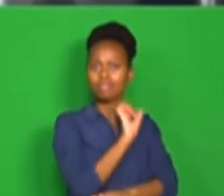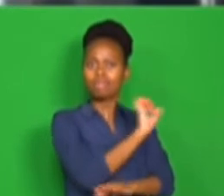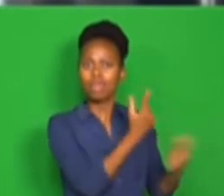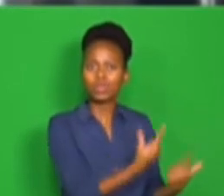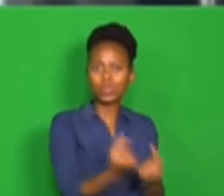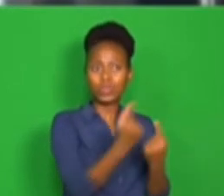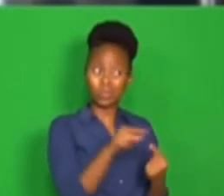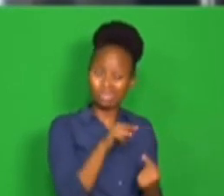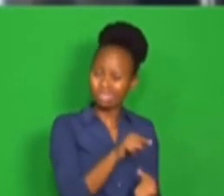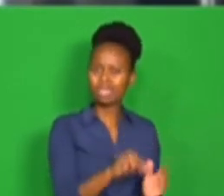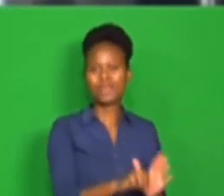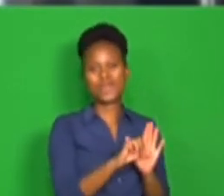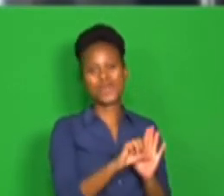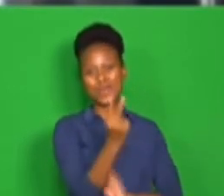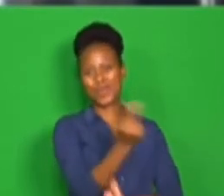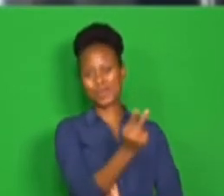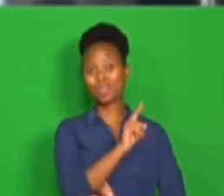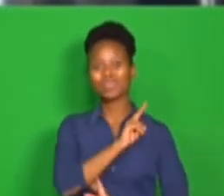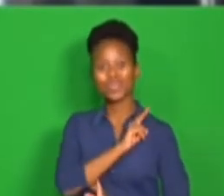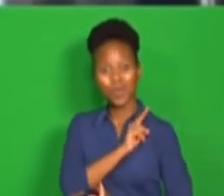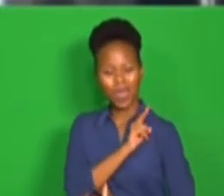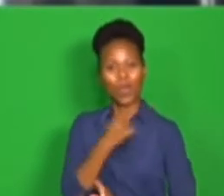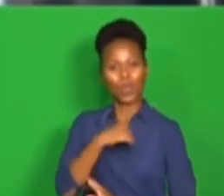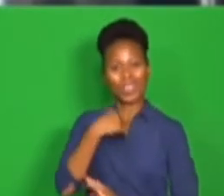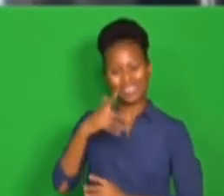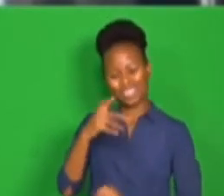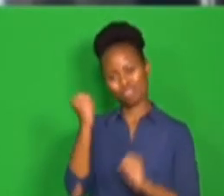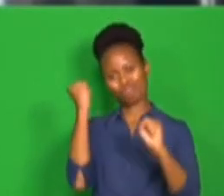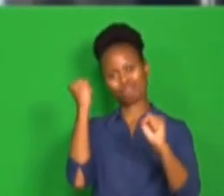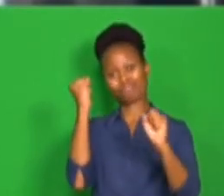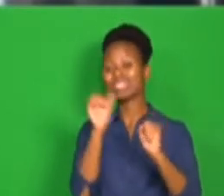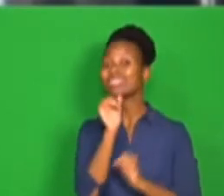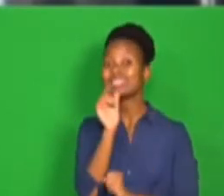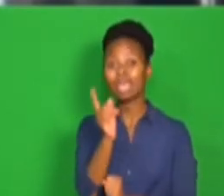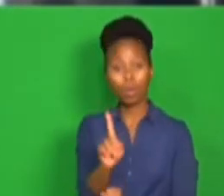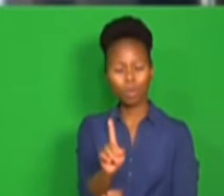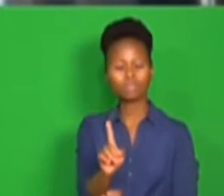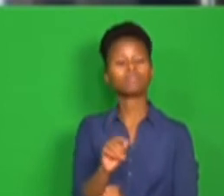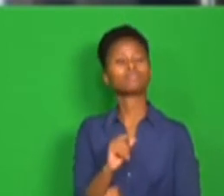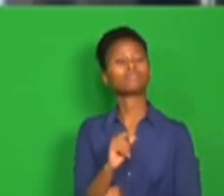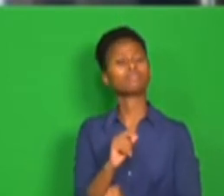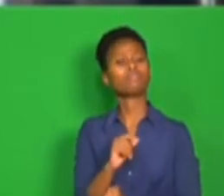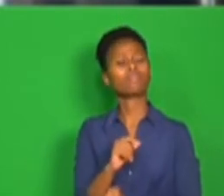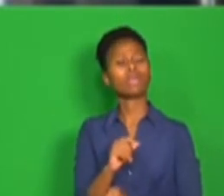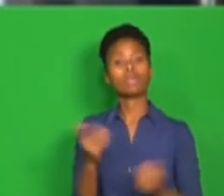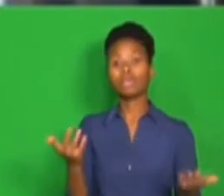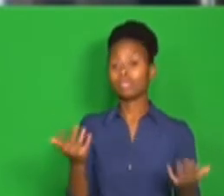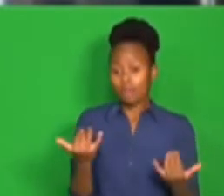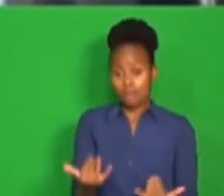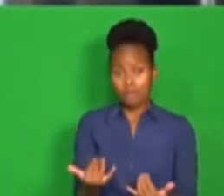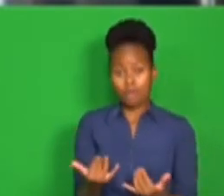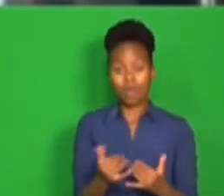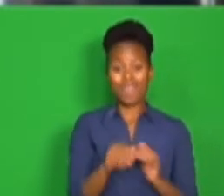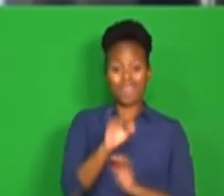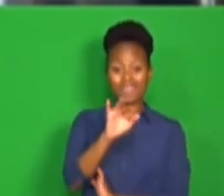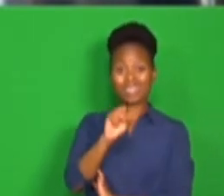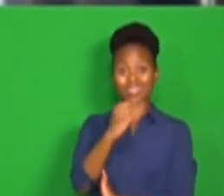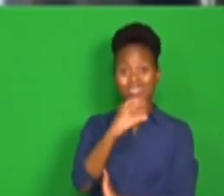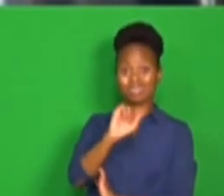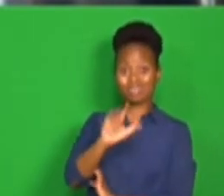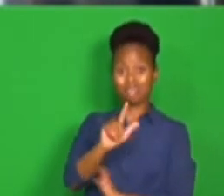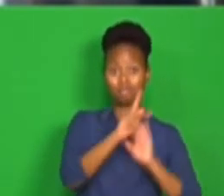why we had also highlighted the fact that unless the evolution of fiscal policy is